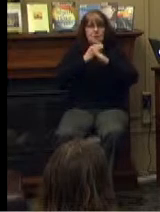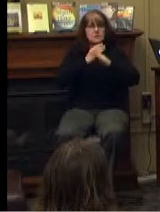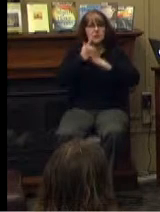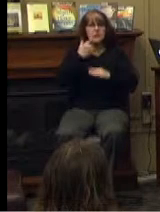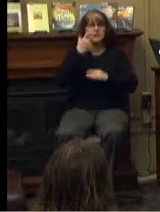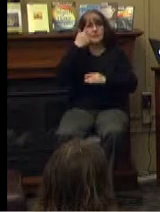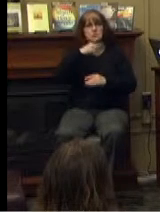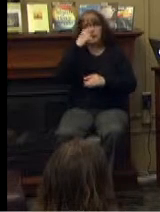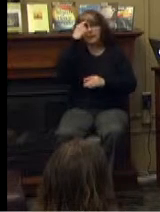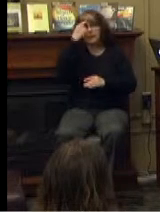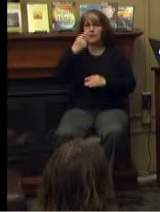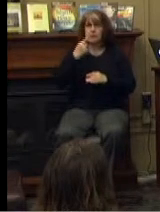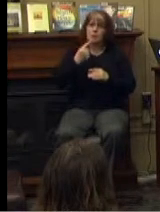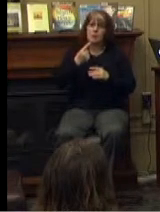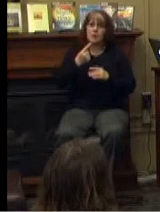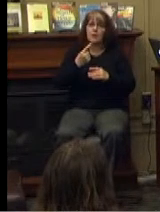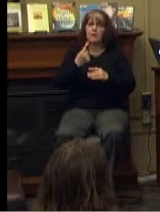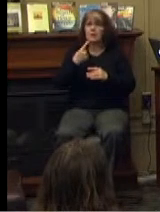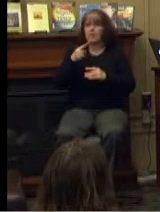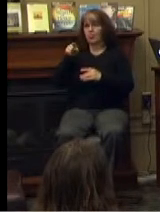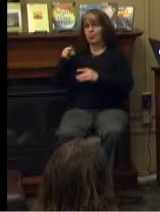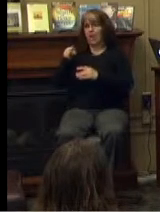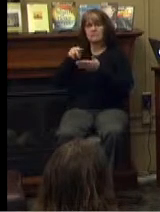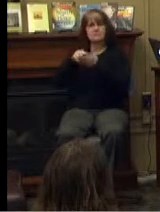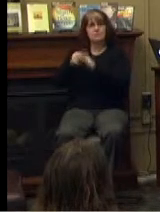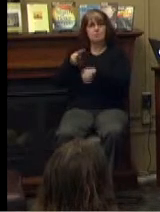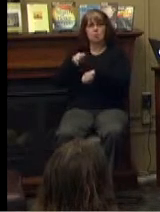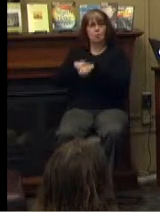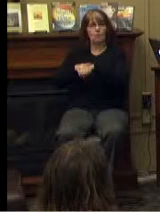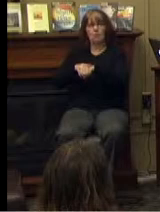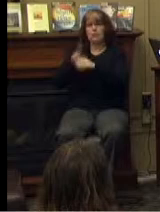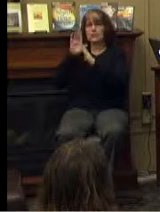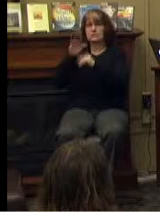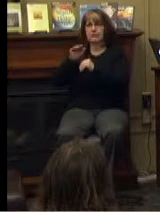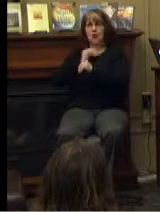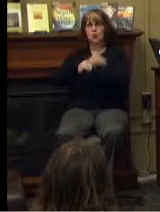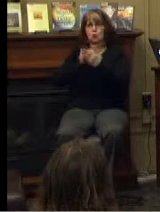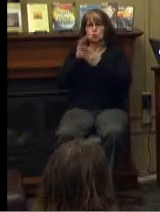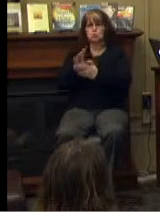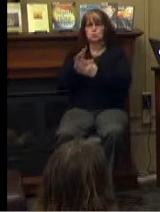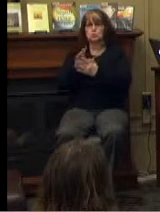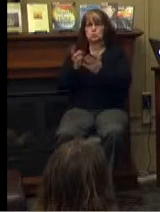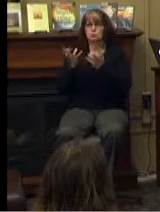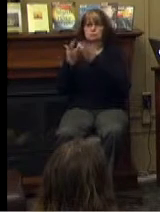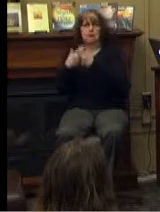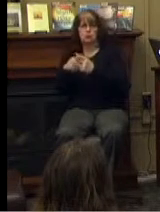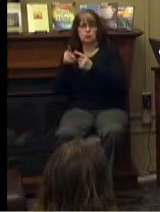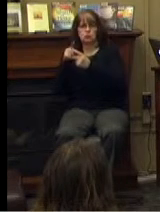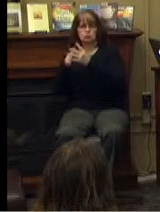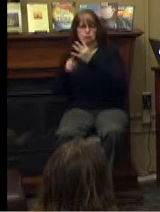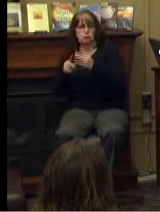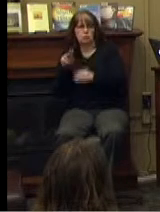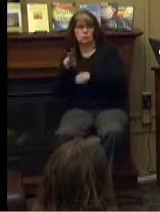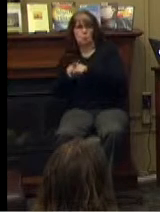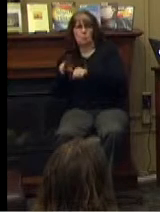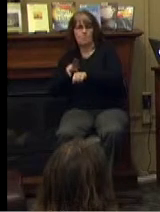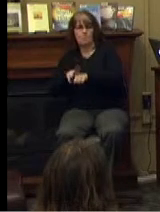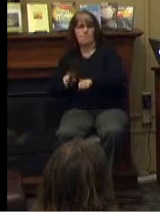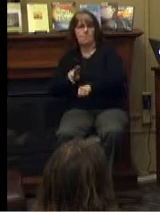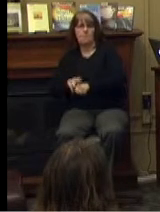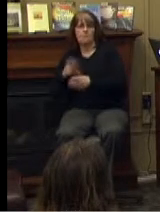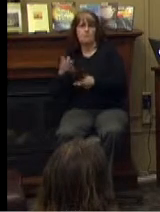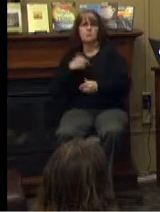criteria based on the norm. This is what is expected of this type of student. And so we set these barriers up,